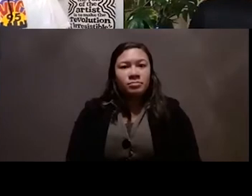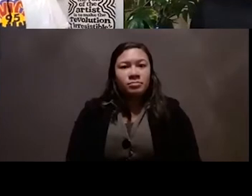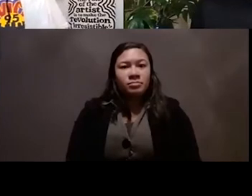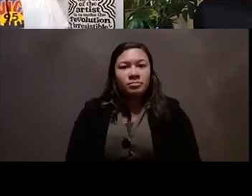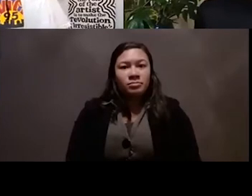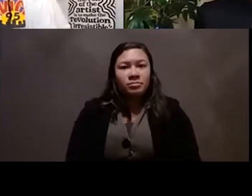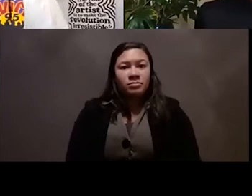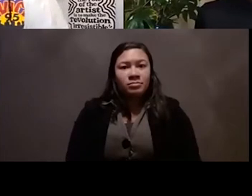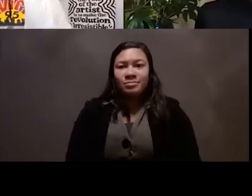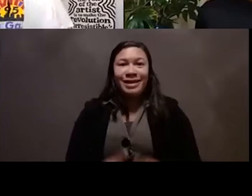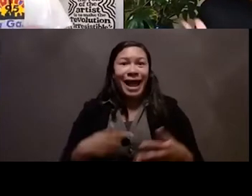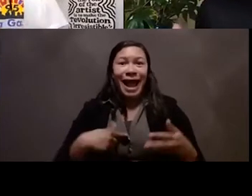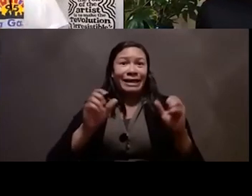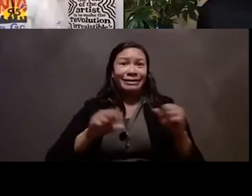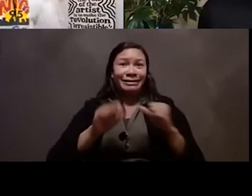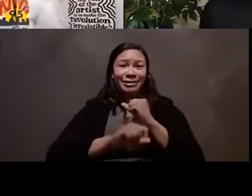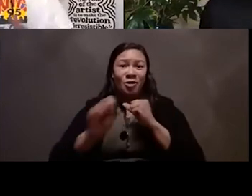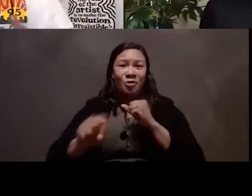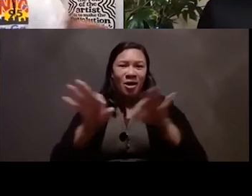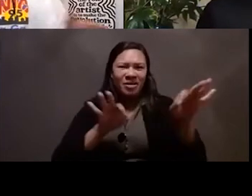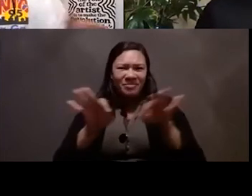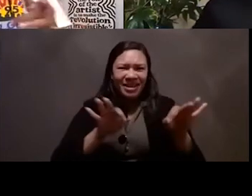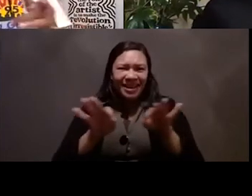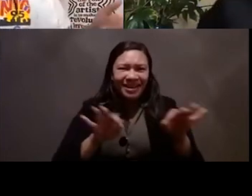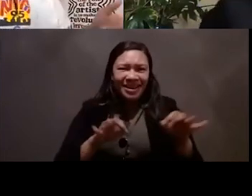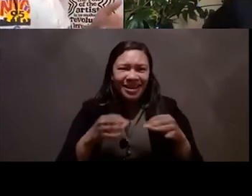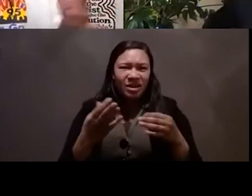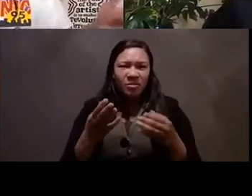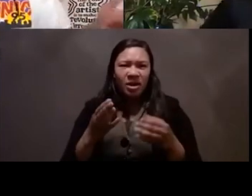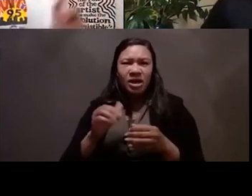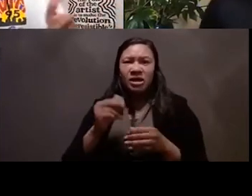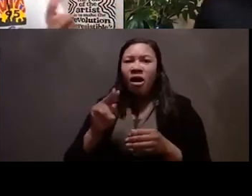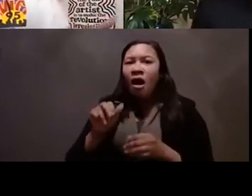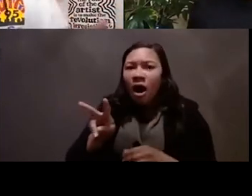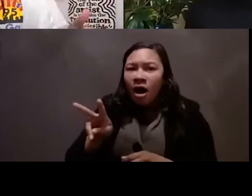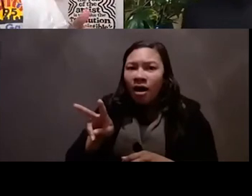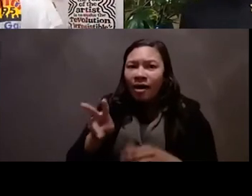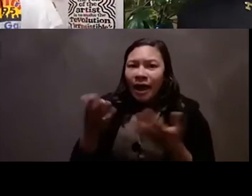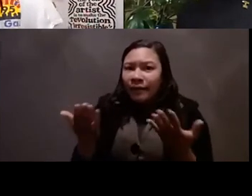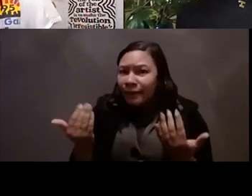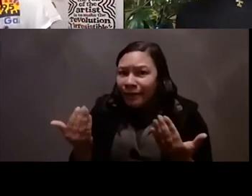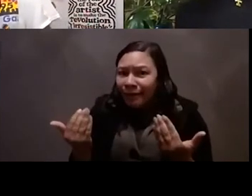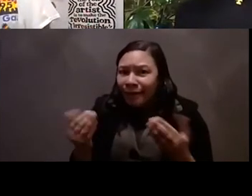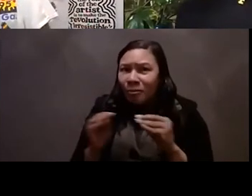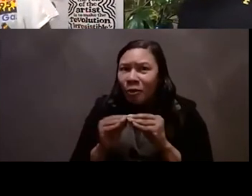I could go on. I was just gonna say, I was like, Jen and I are like, jump in.